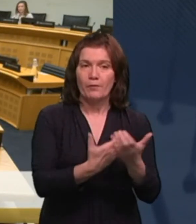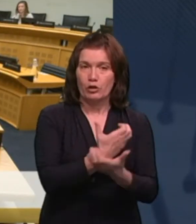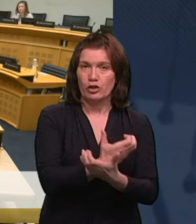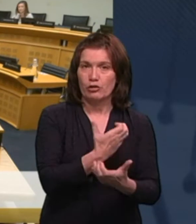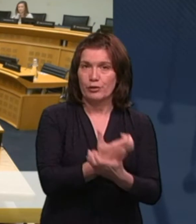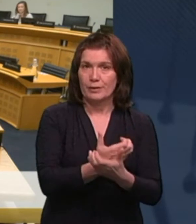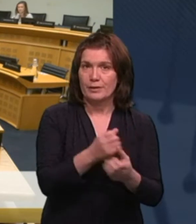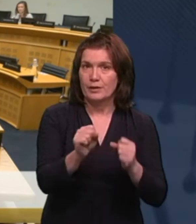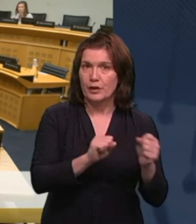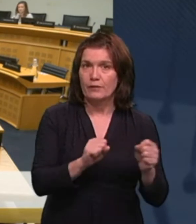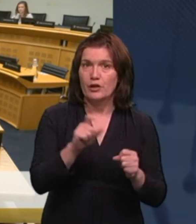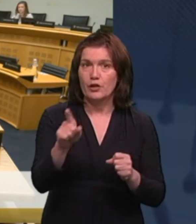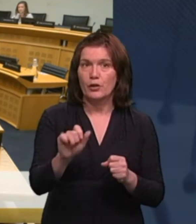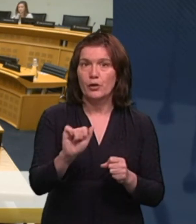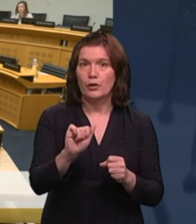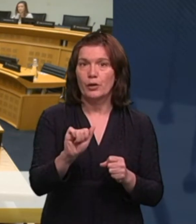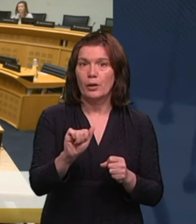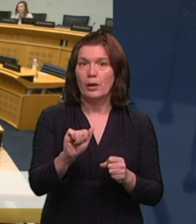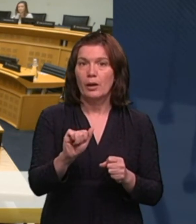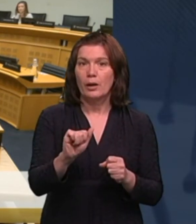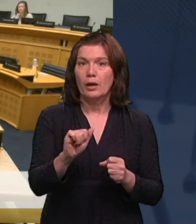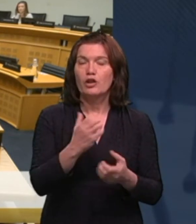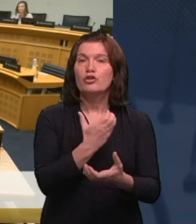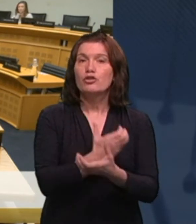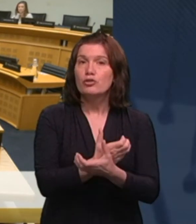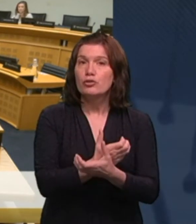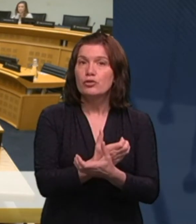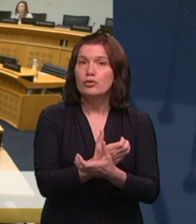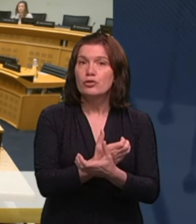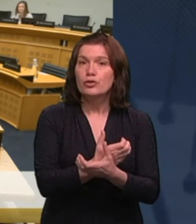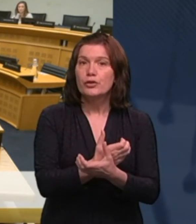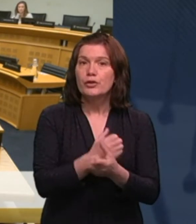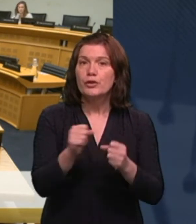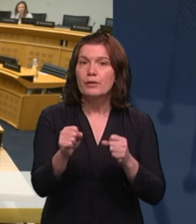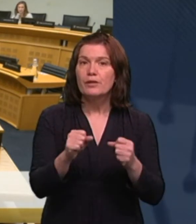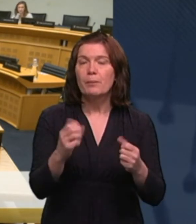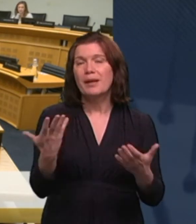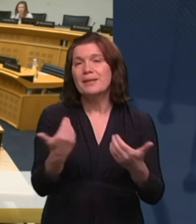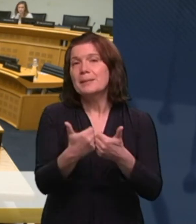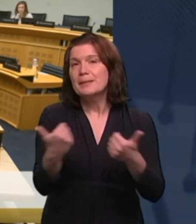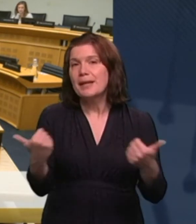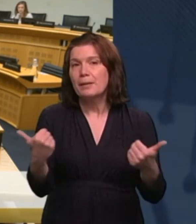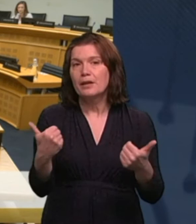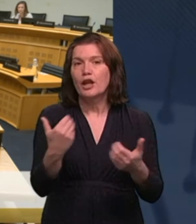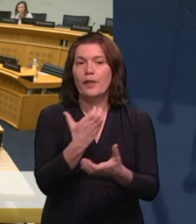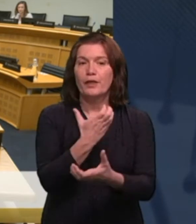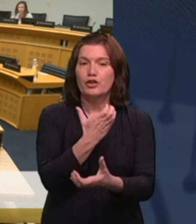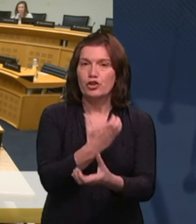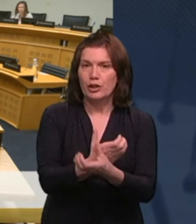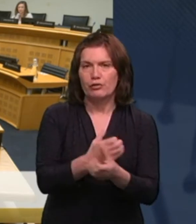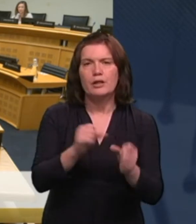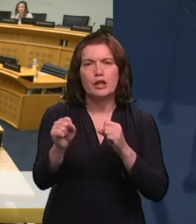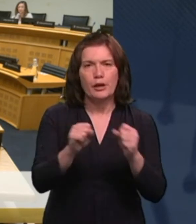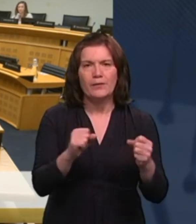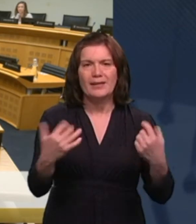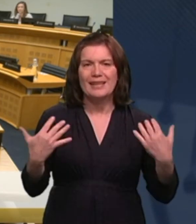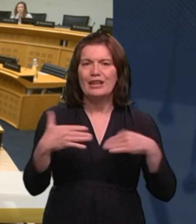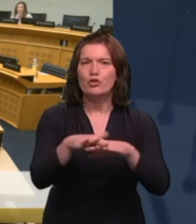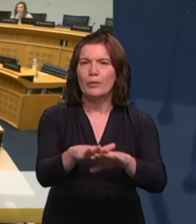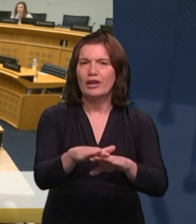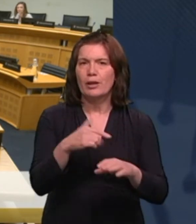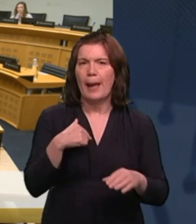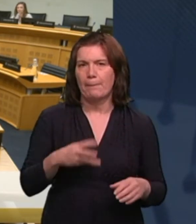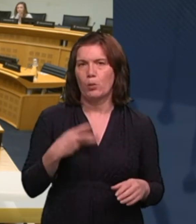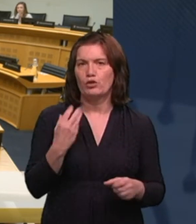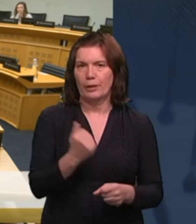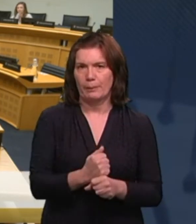think your example Children's spoke. services. Oh, it's children's services. It's probably a separate example, but it's the children's services in terms of integration that I'm wondering about.